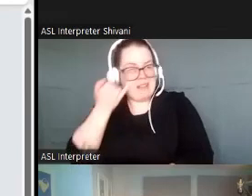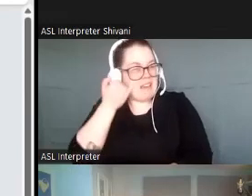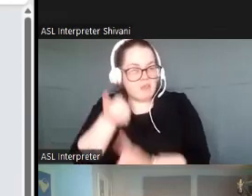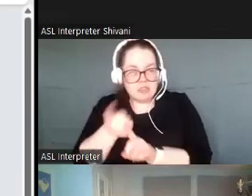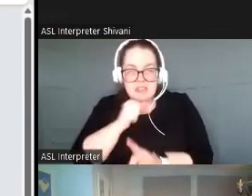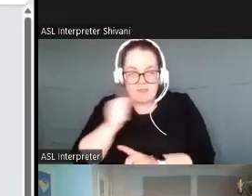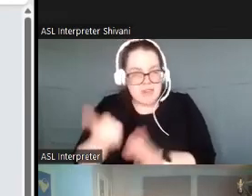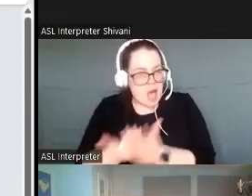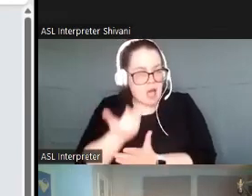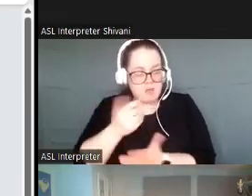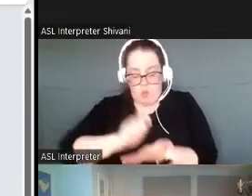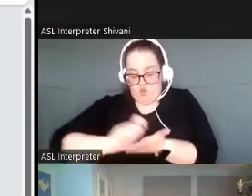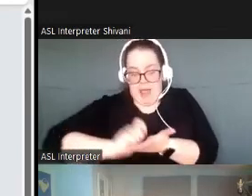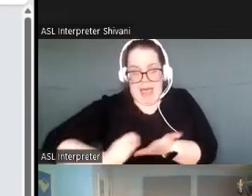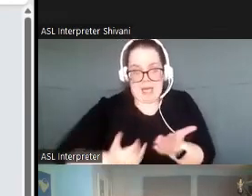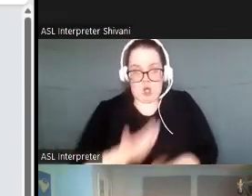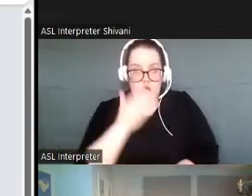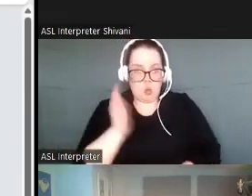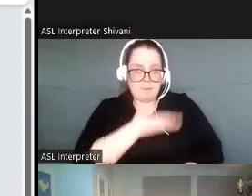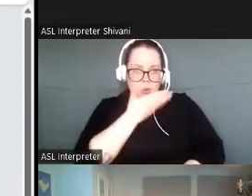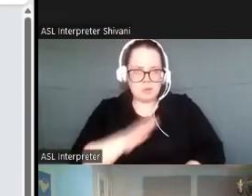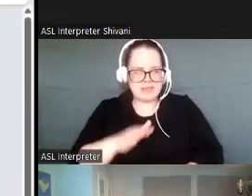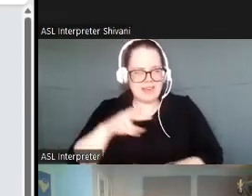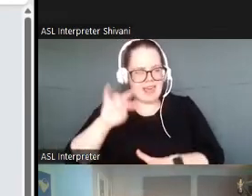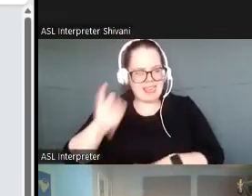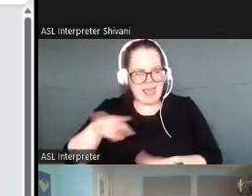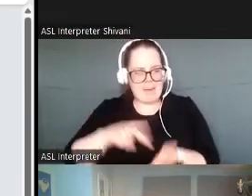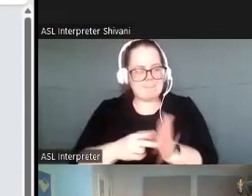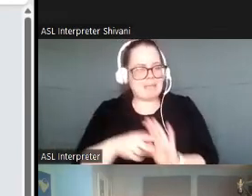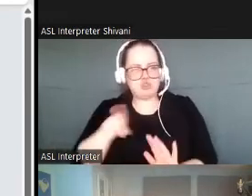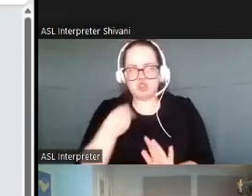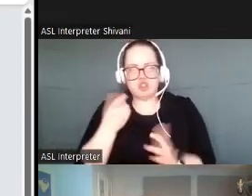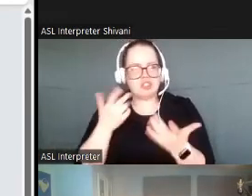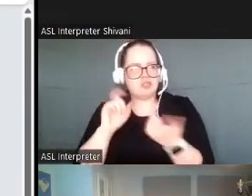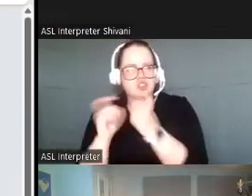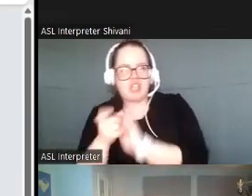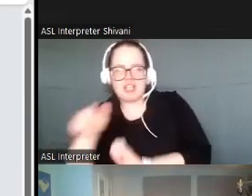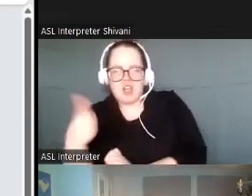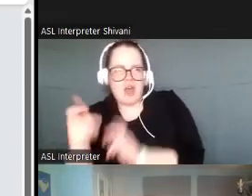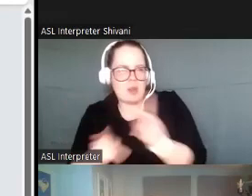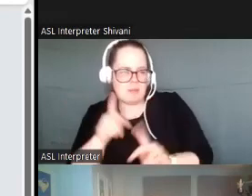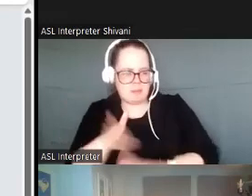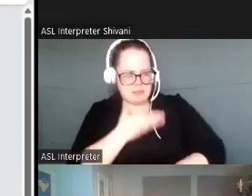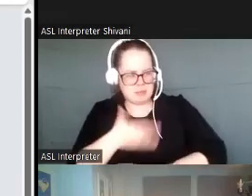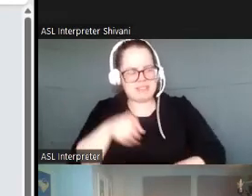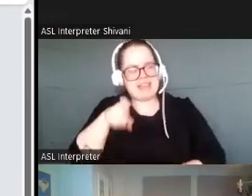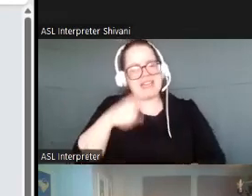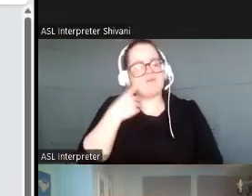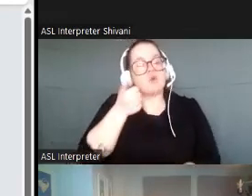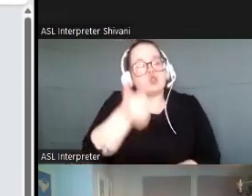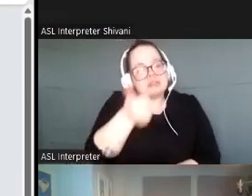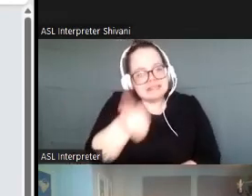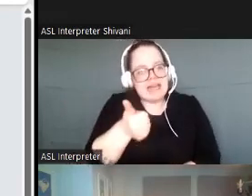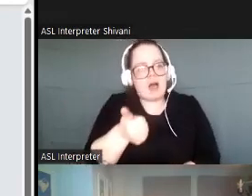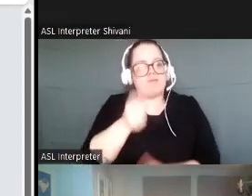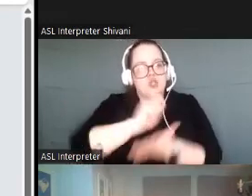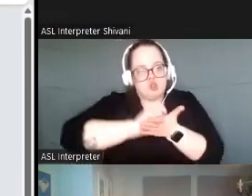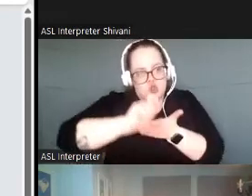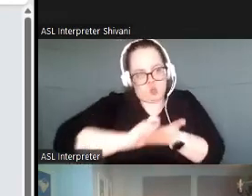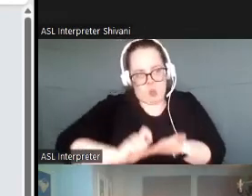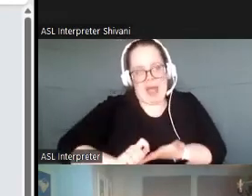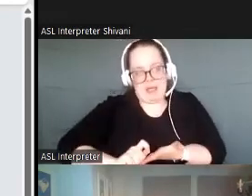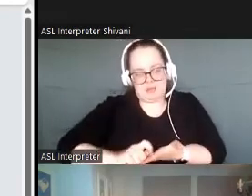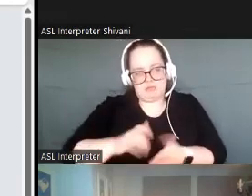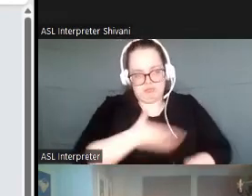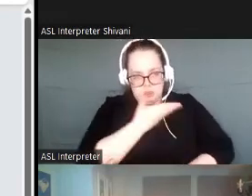it. You're just, sort of innovating other people's music, but I need for you to also be a writer, which is why the E is really important.